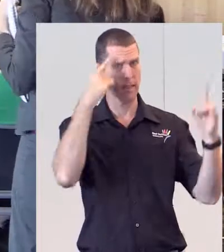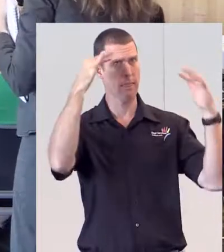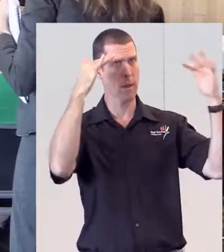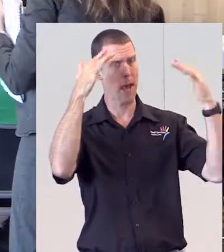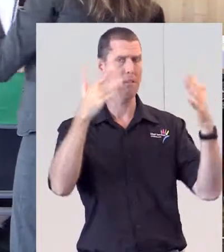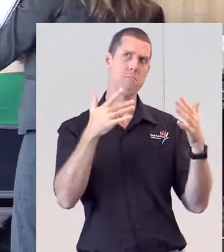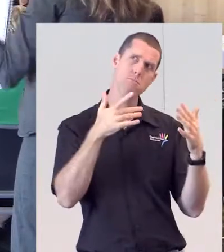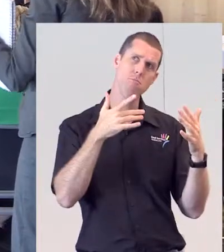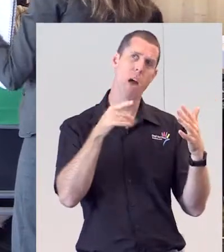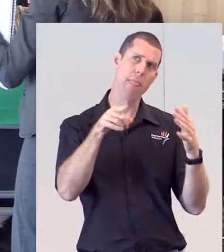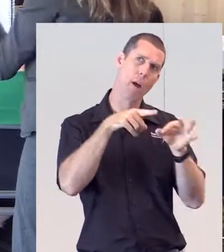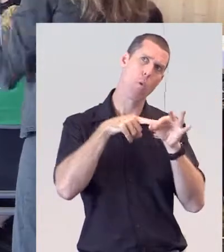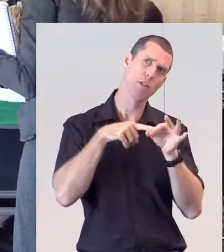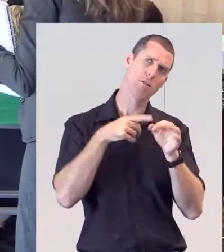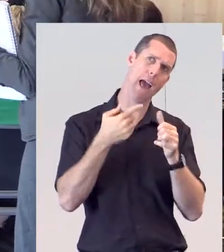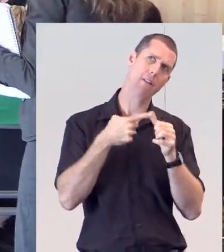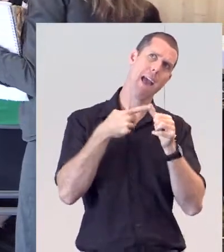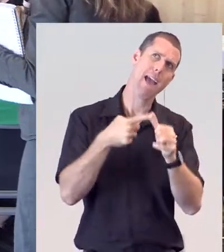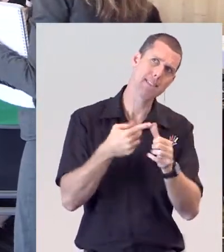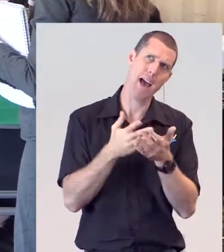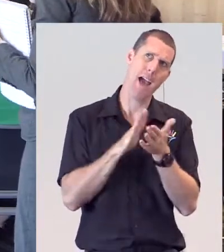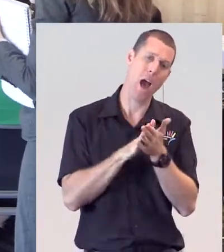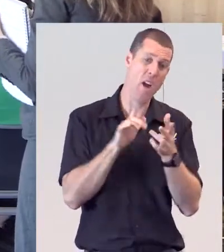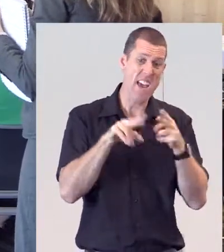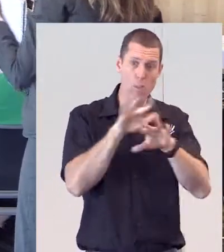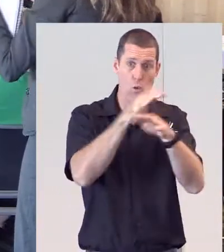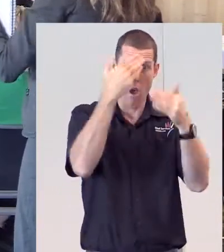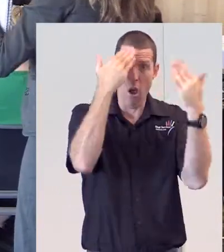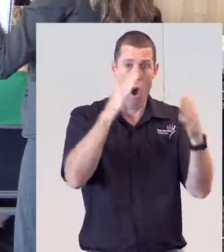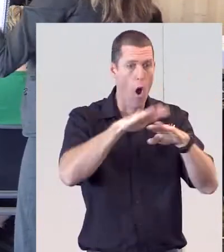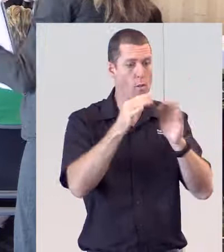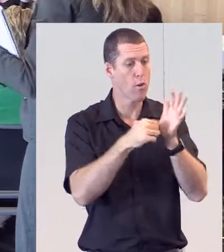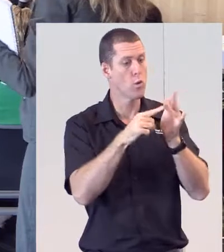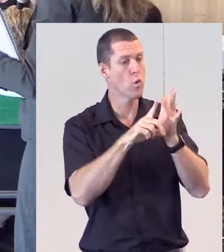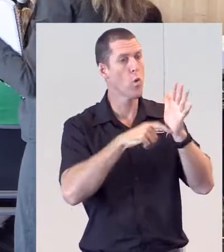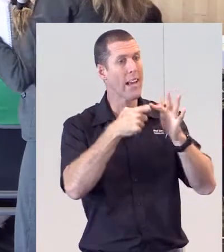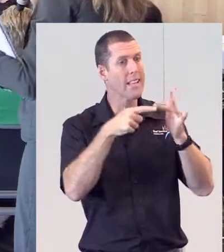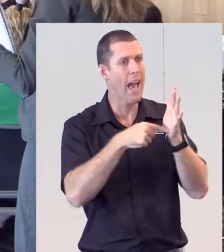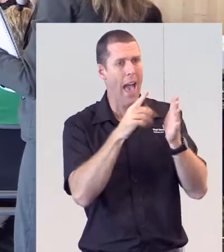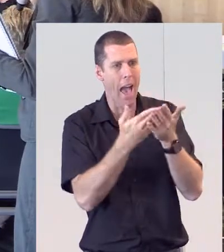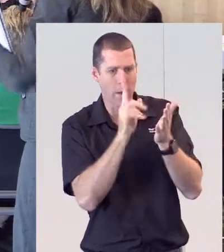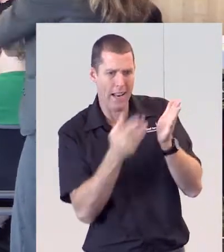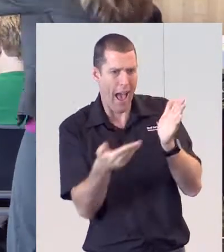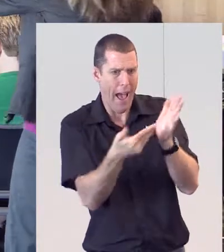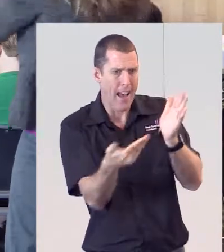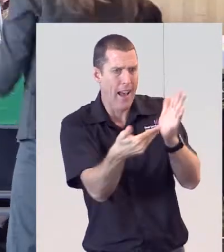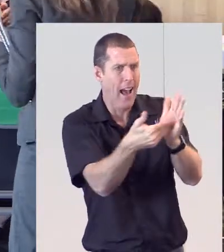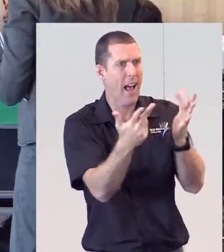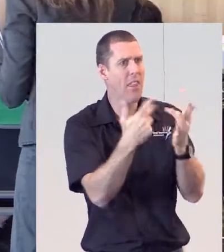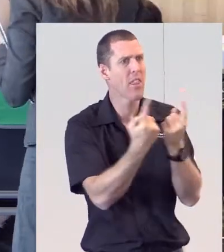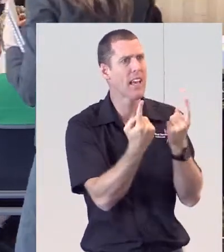in answering that question, if any of you are that familiar with the toolkit, how we might be able to build some things into that toolkit that